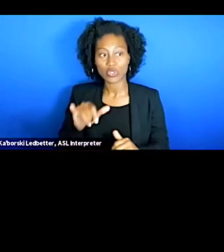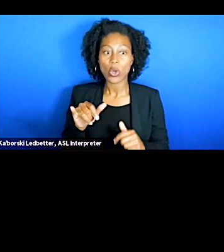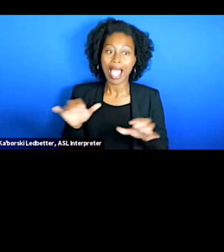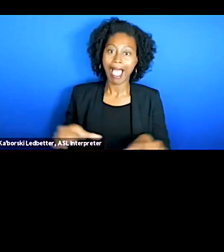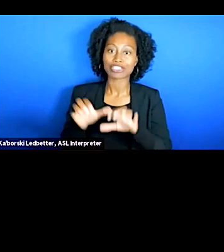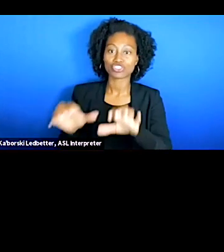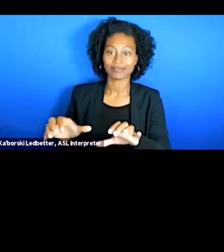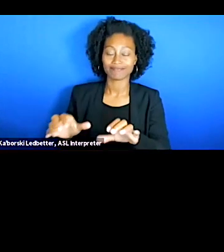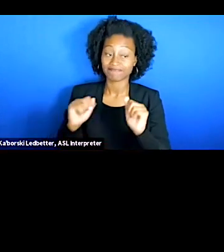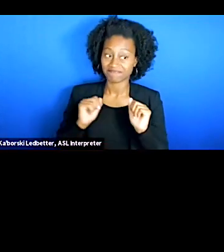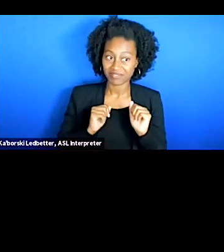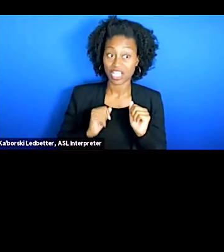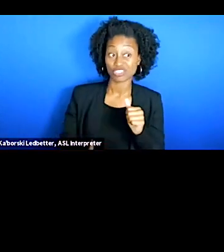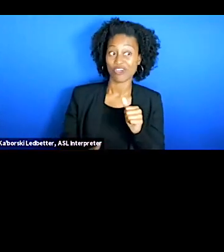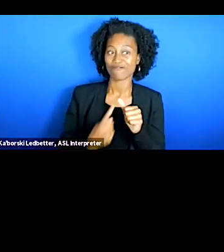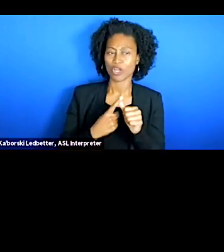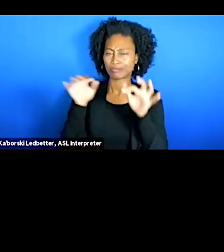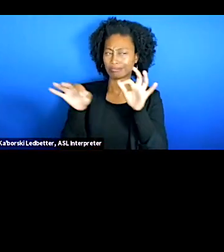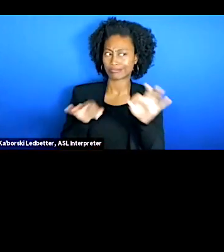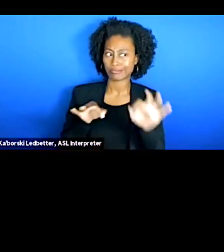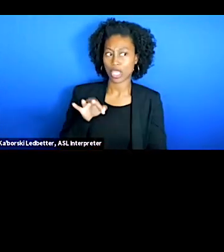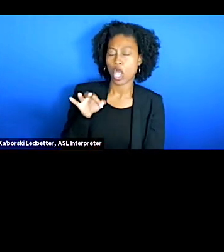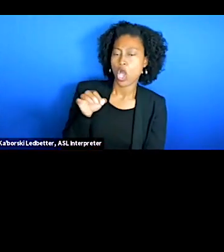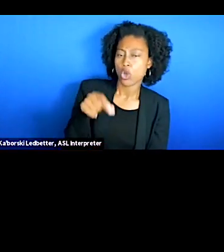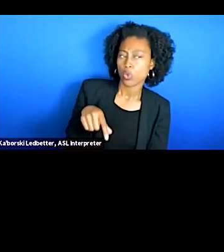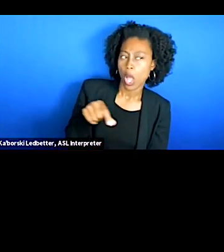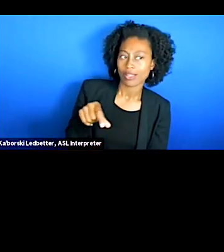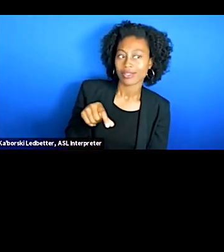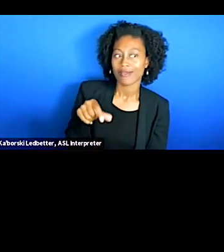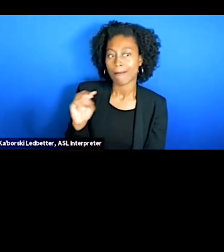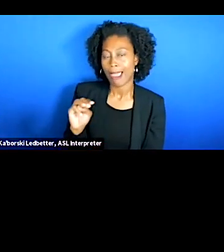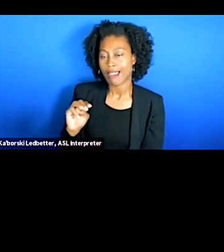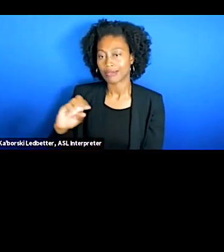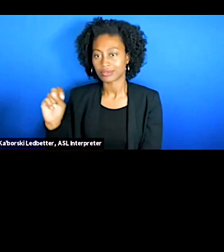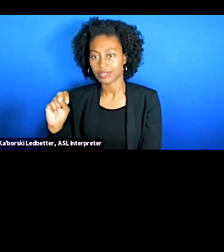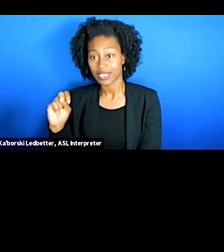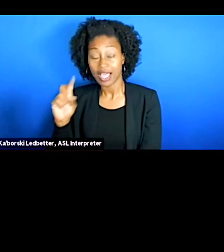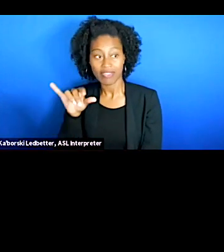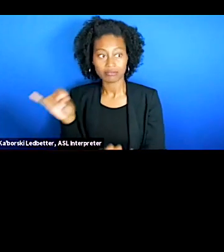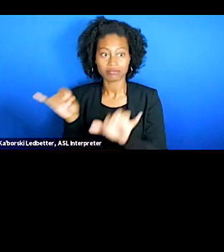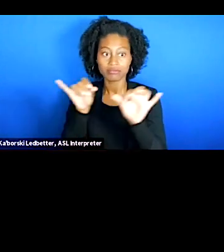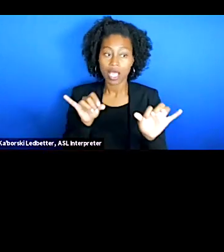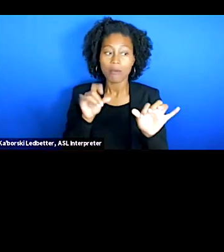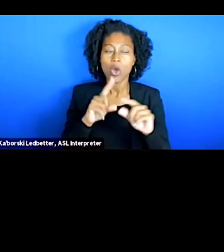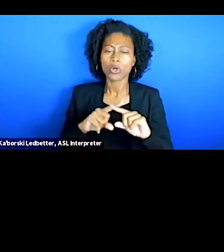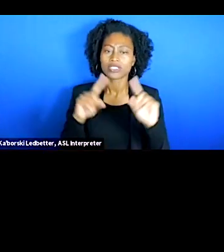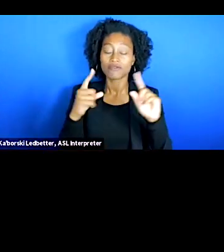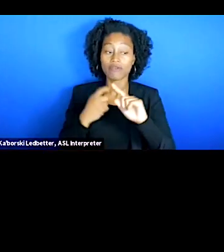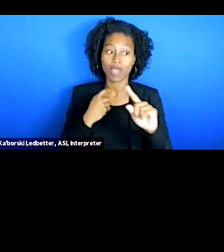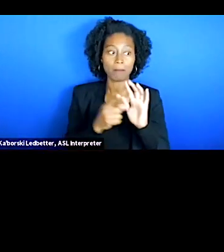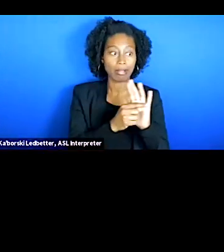So, what is a qualitative metasynthesis, and how is it similar to or different from a literature review or